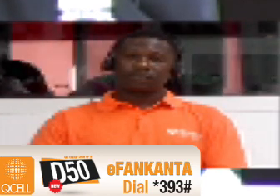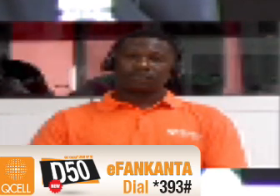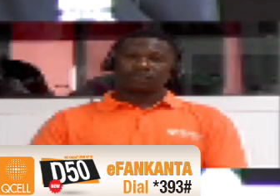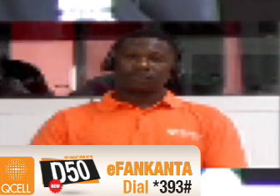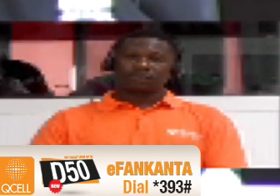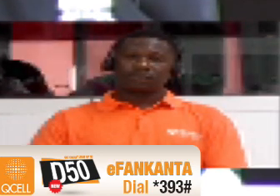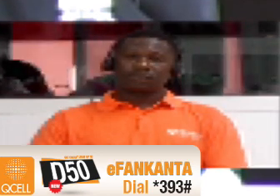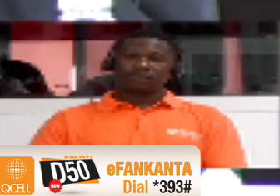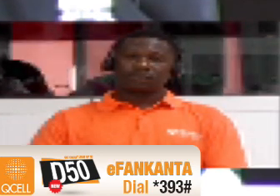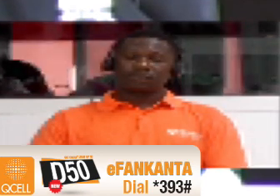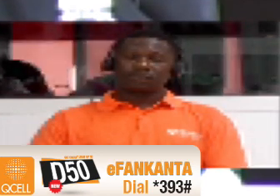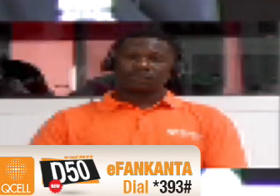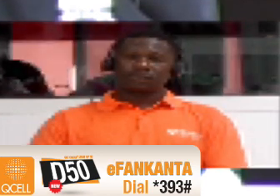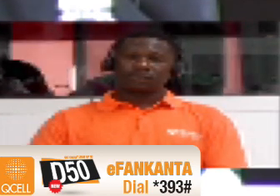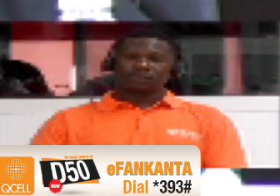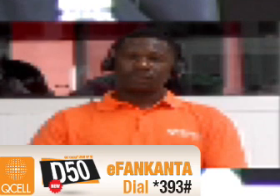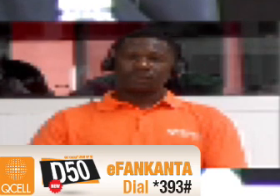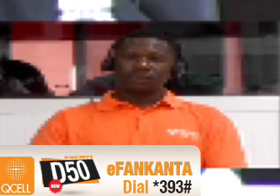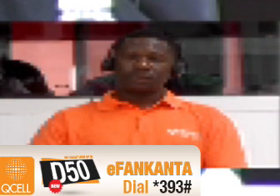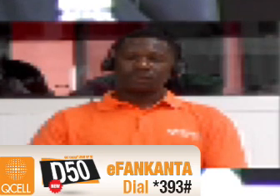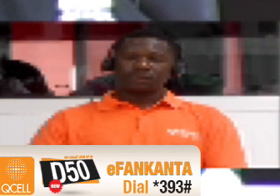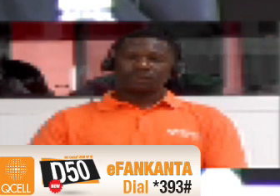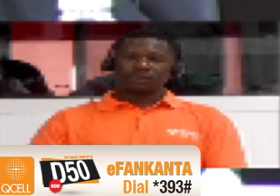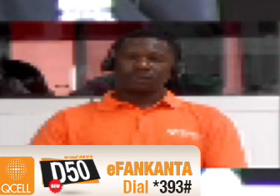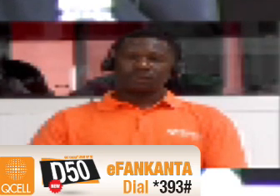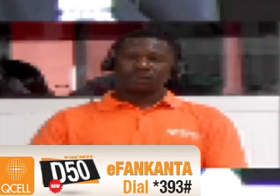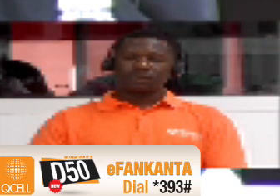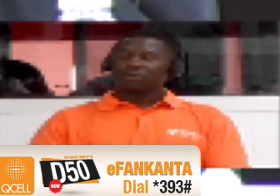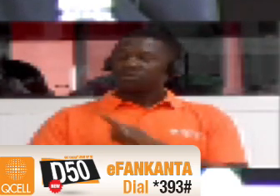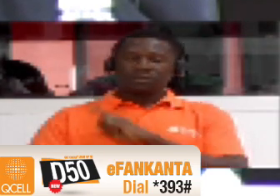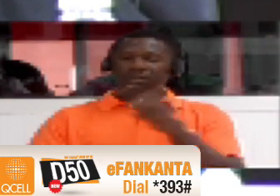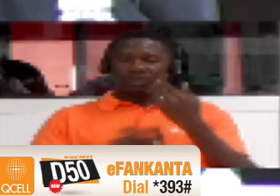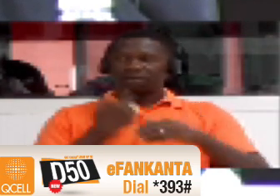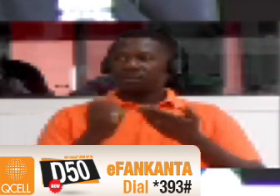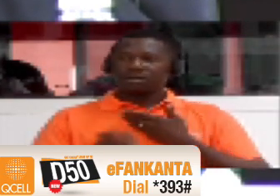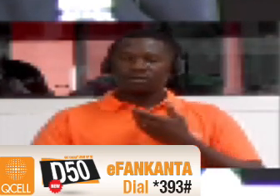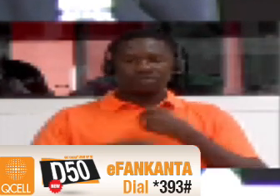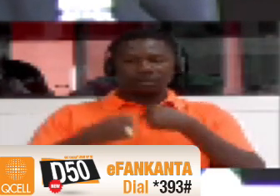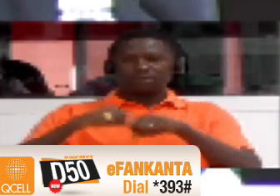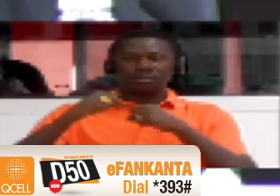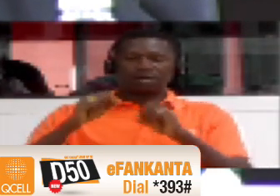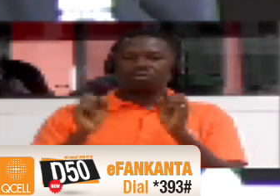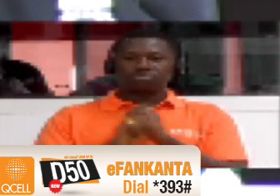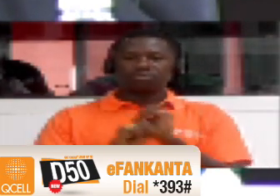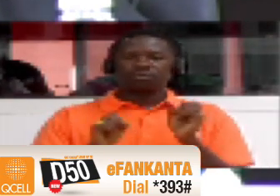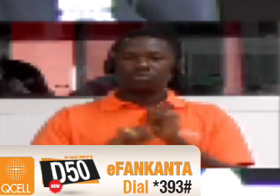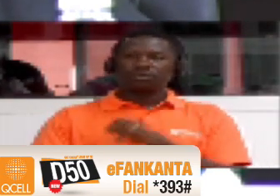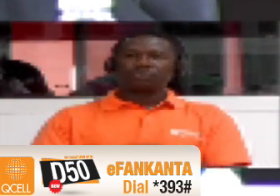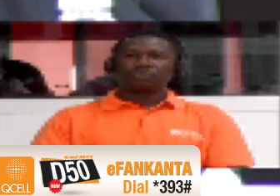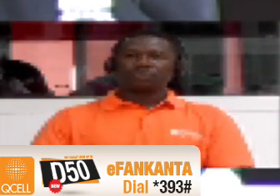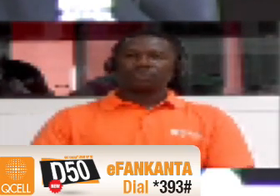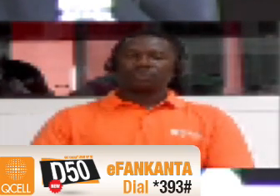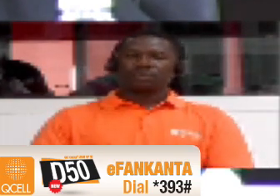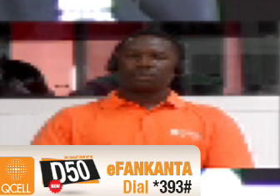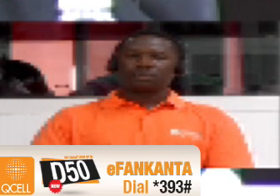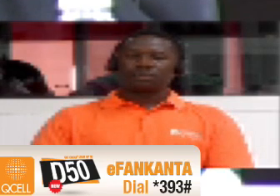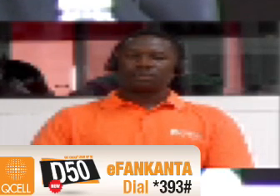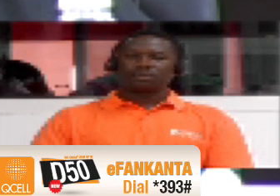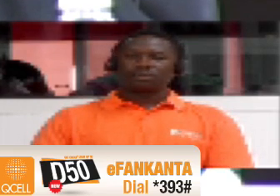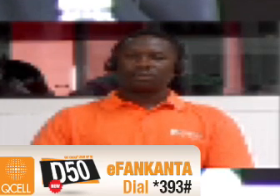kibar doku fo ya karane bang. Nene mo okay. I have never had that training. And when you met at